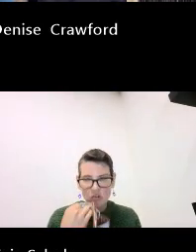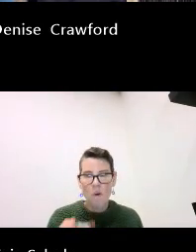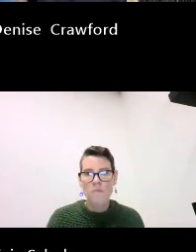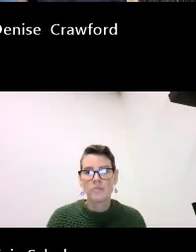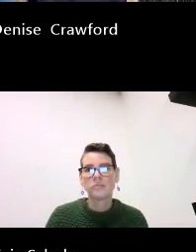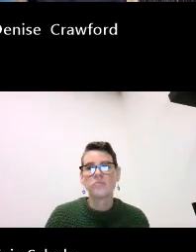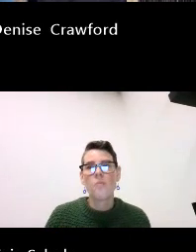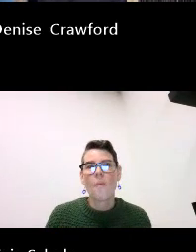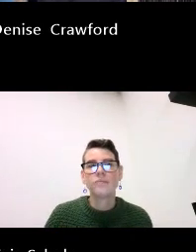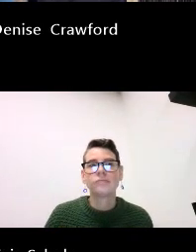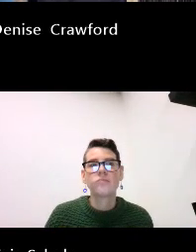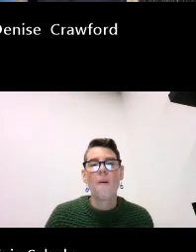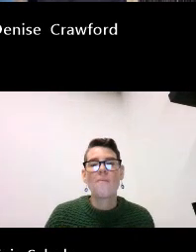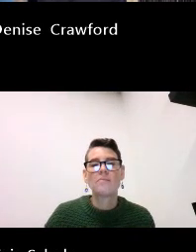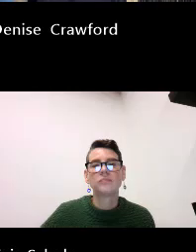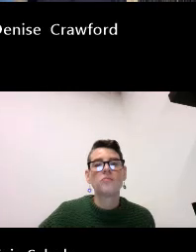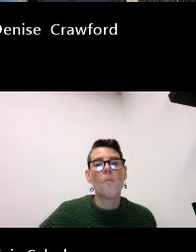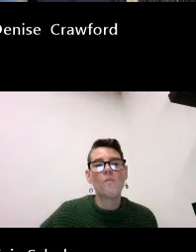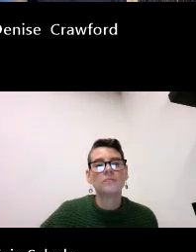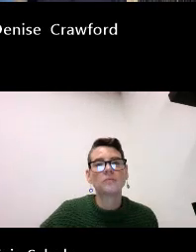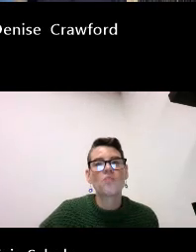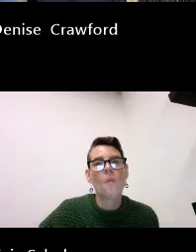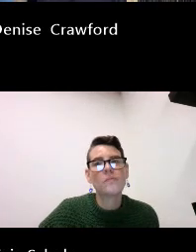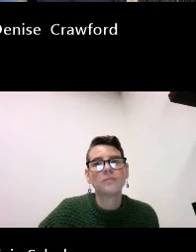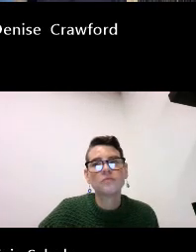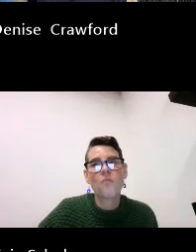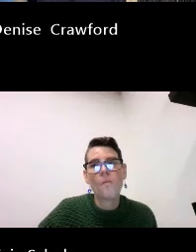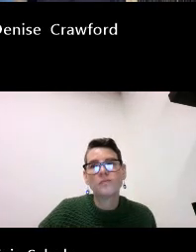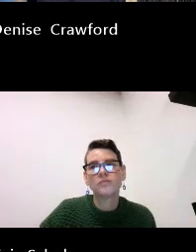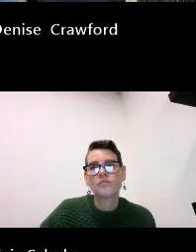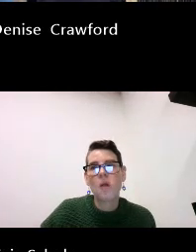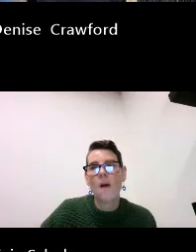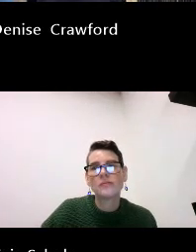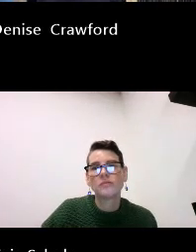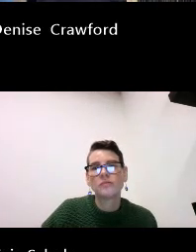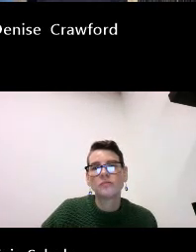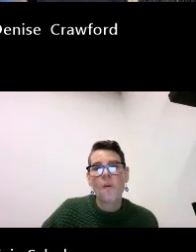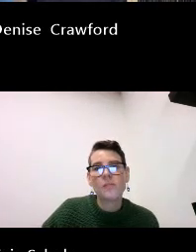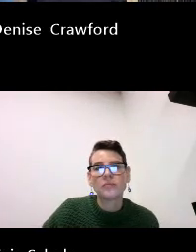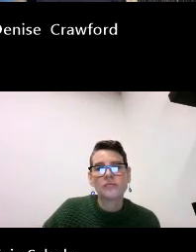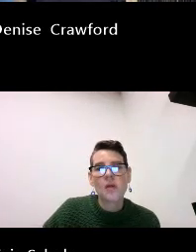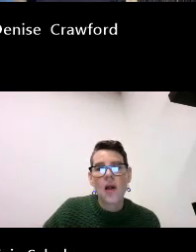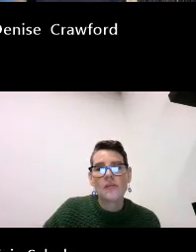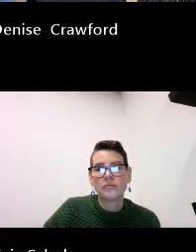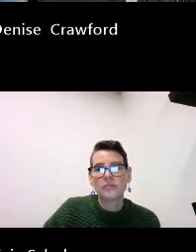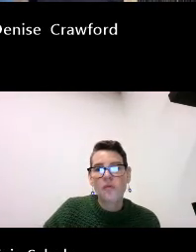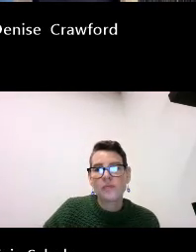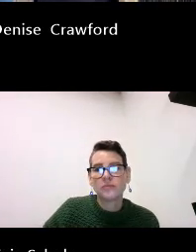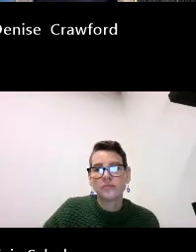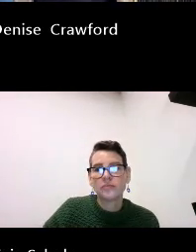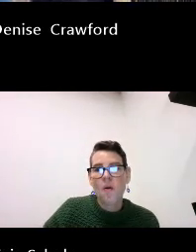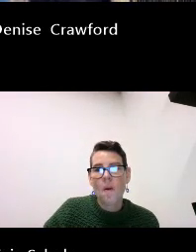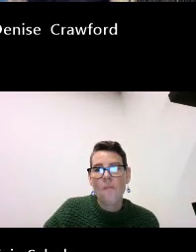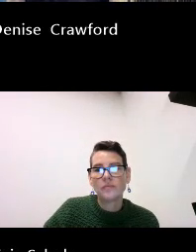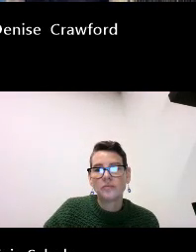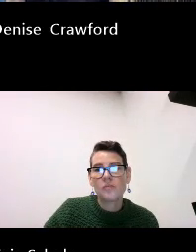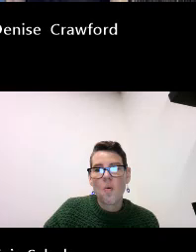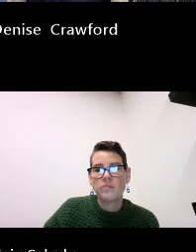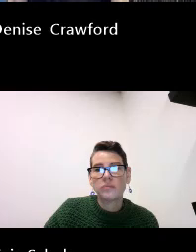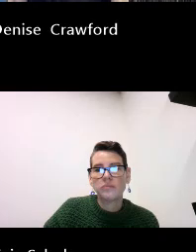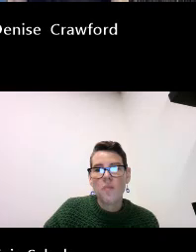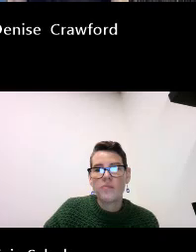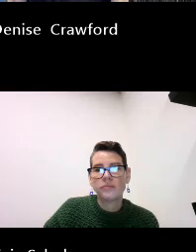any services via Zoom, you have to have this language in here. And so this is an example